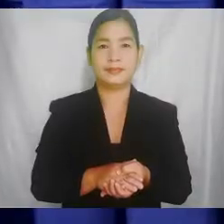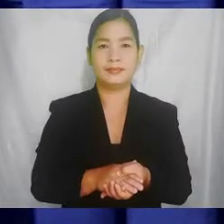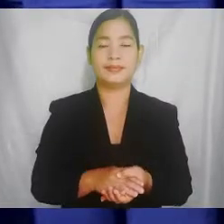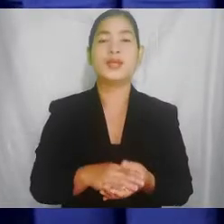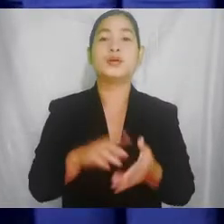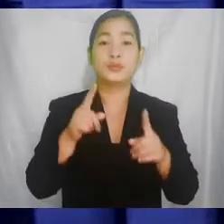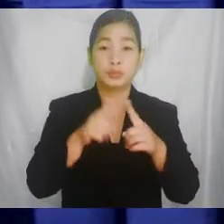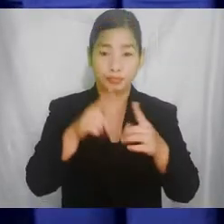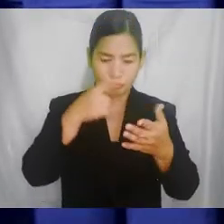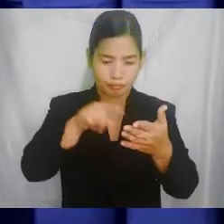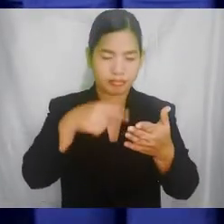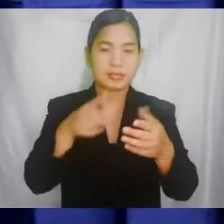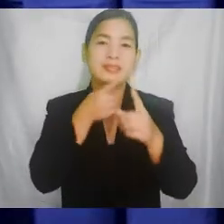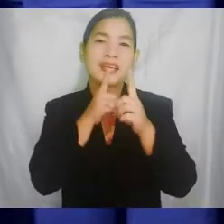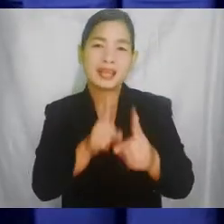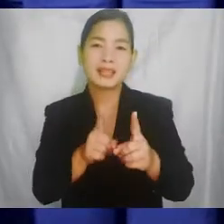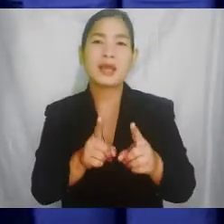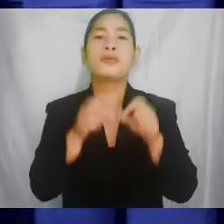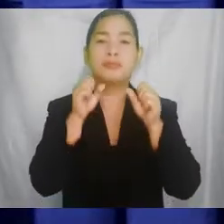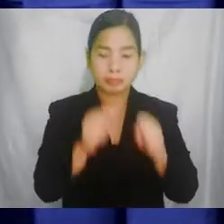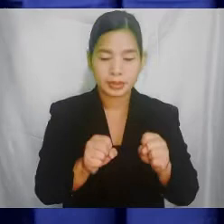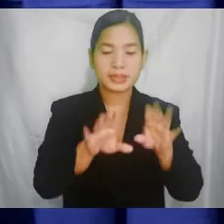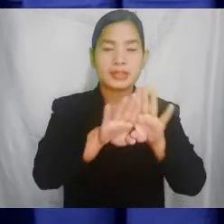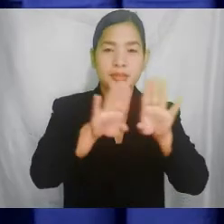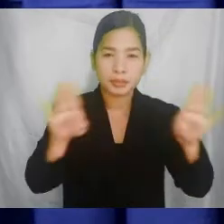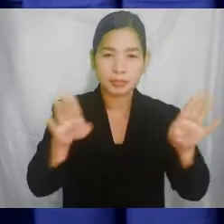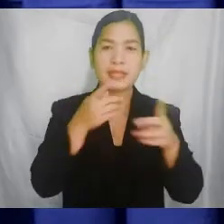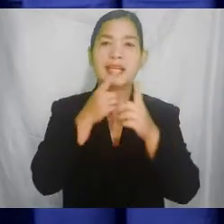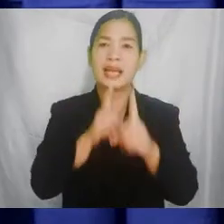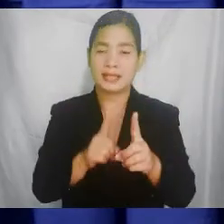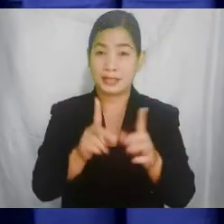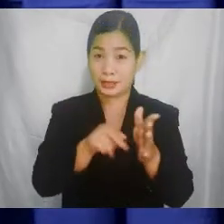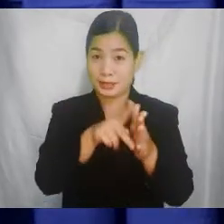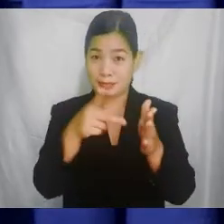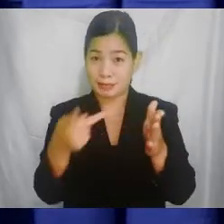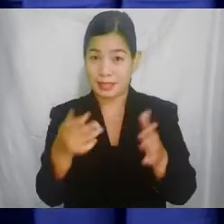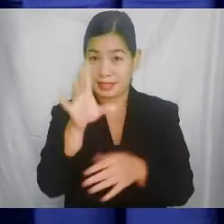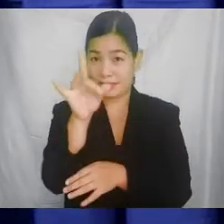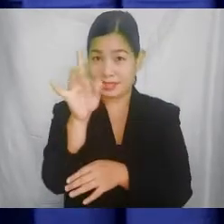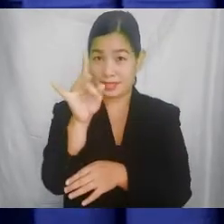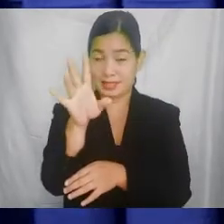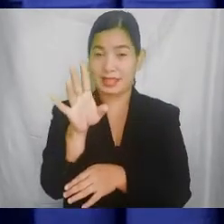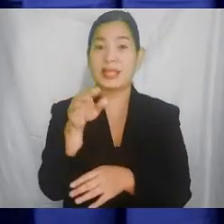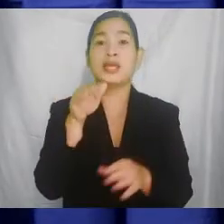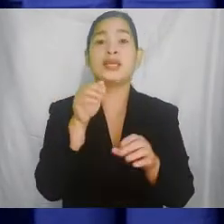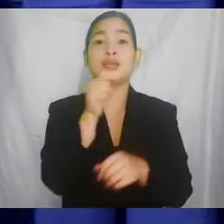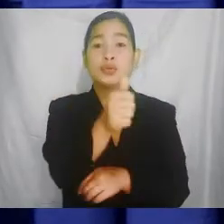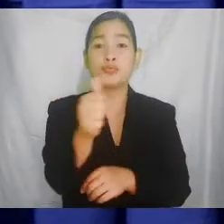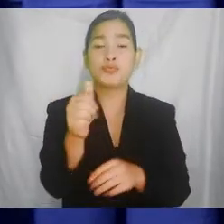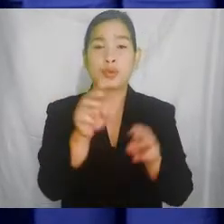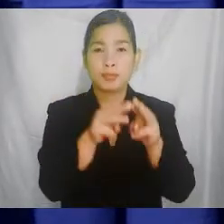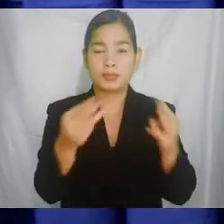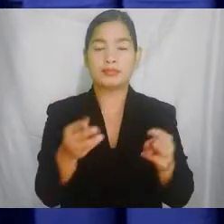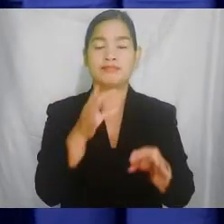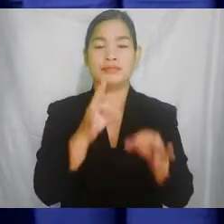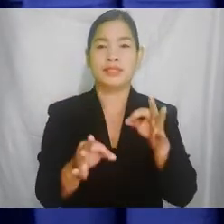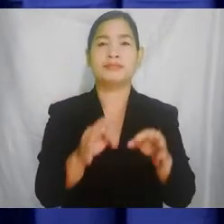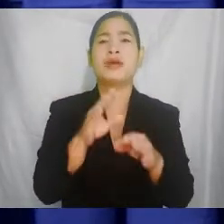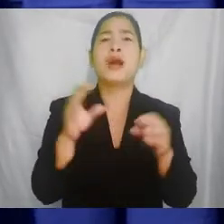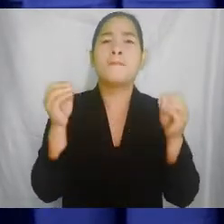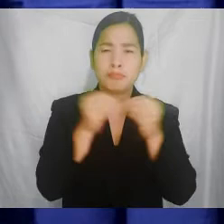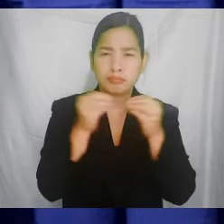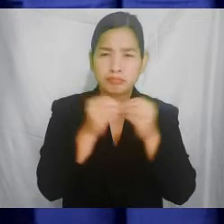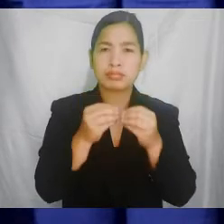To check your answers, you can open the answer key found on page 18 in your module. If you got the majority of the